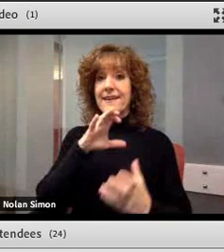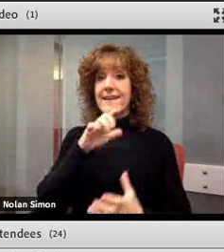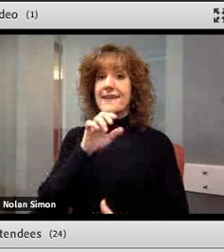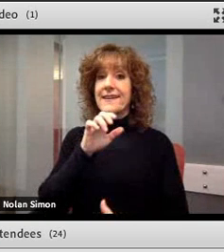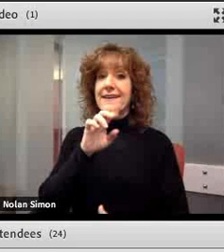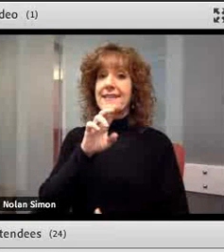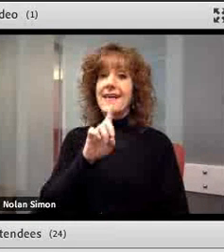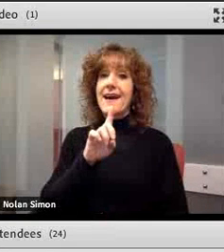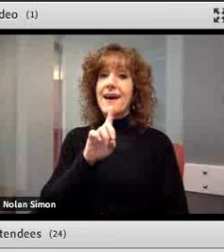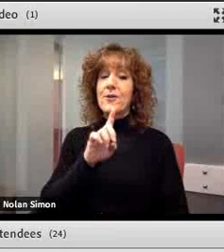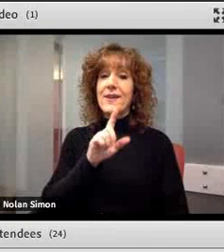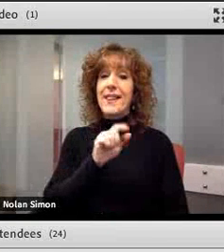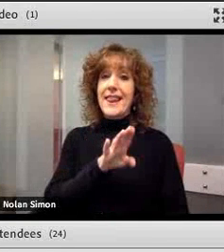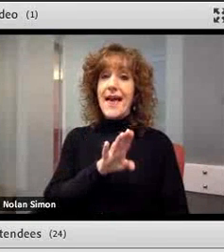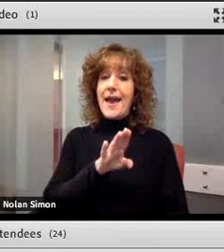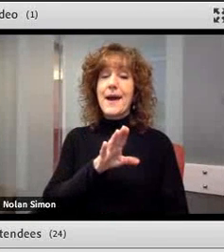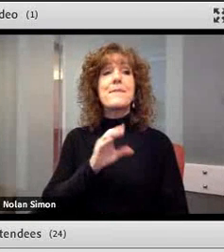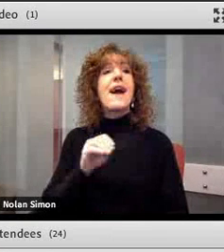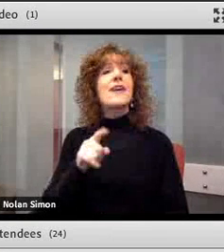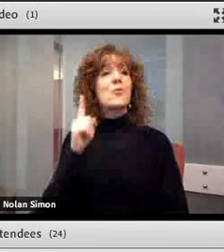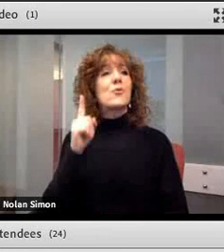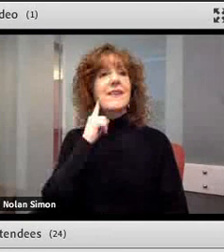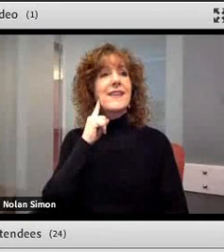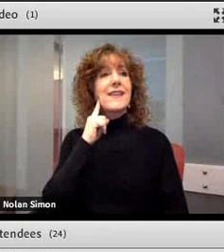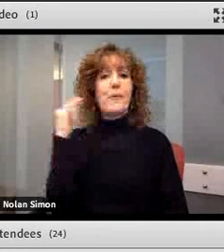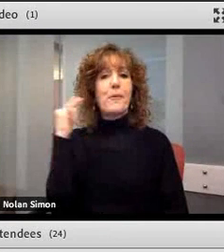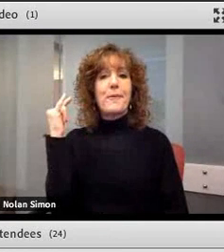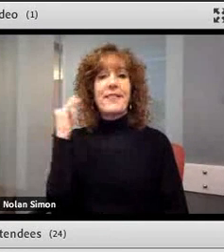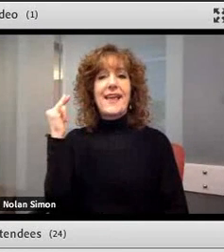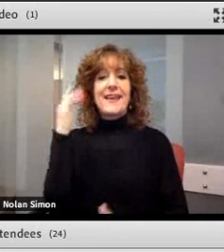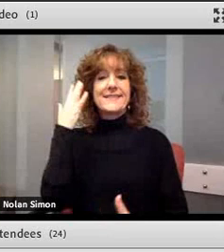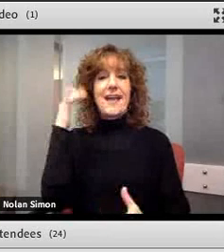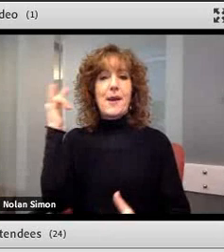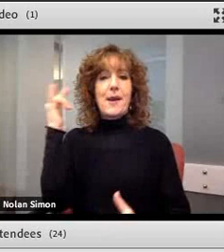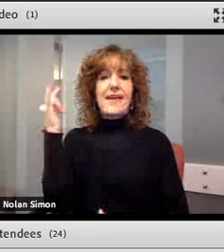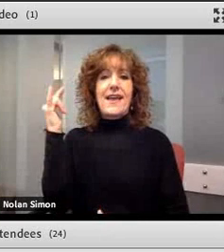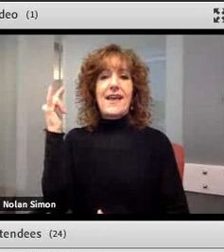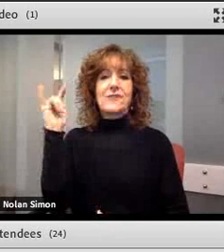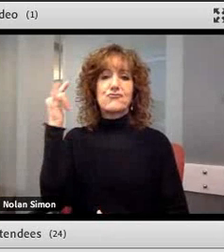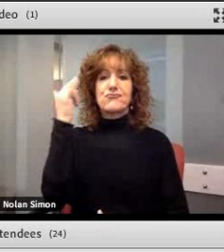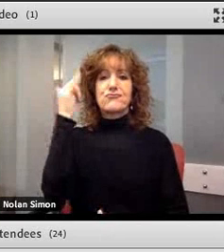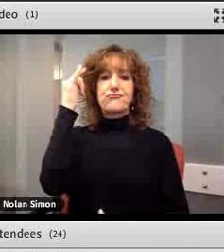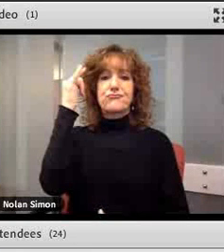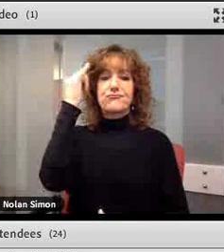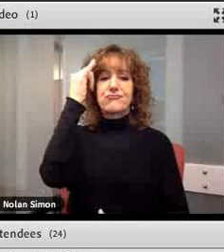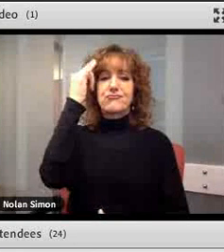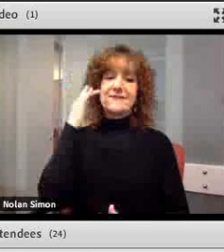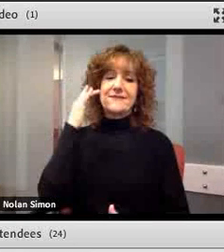example, and normally you would hear the little plane going.